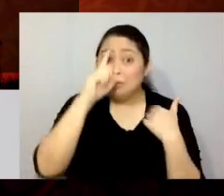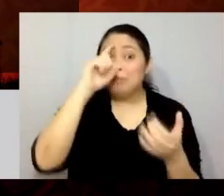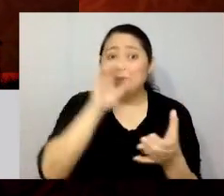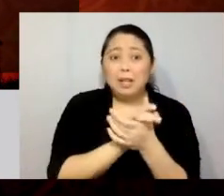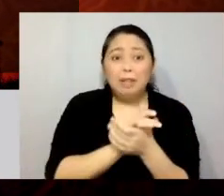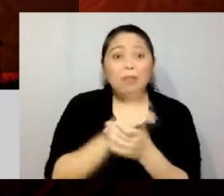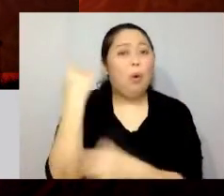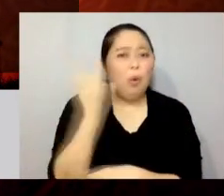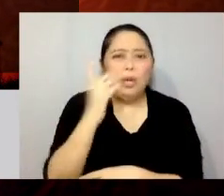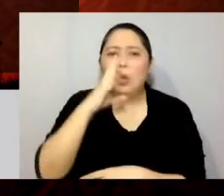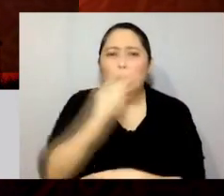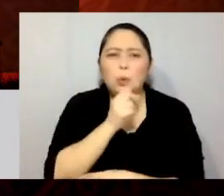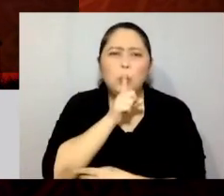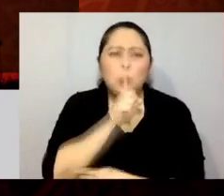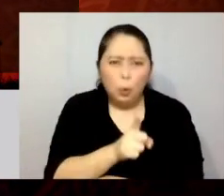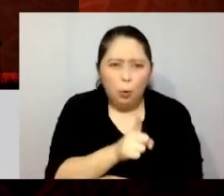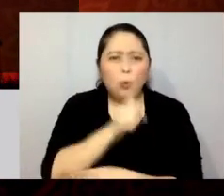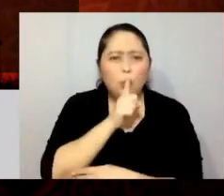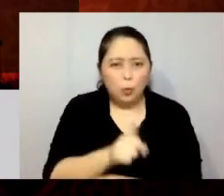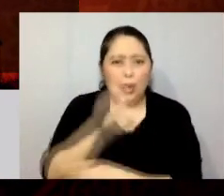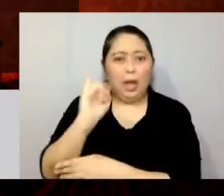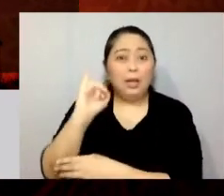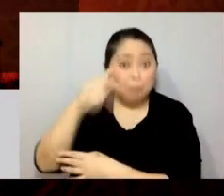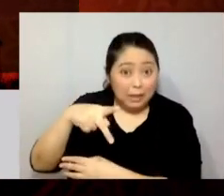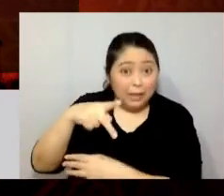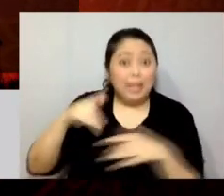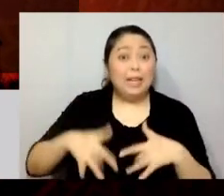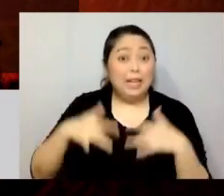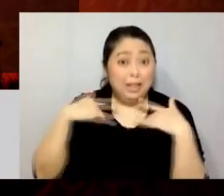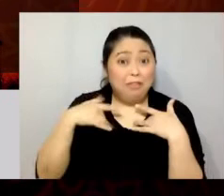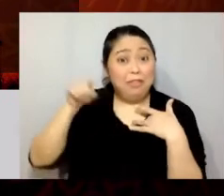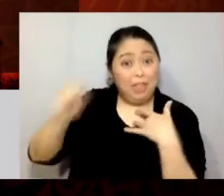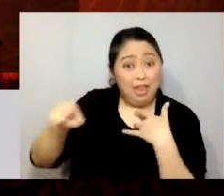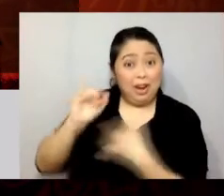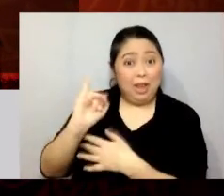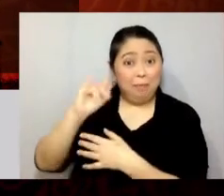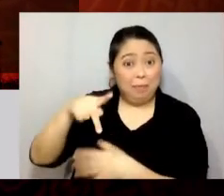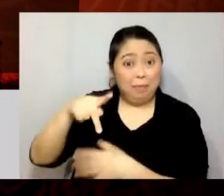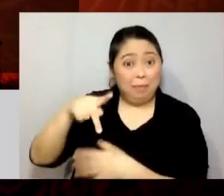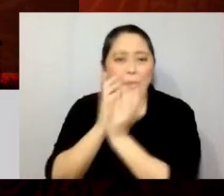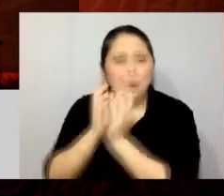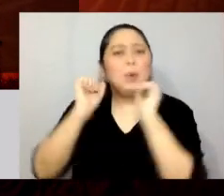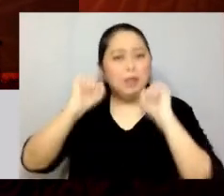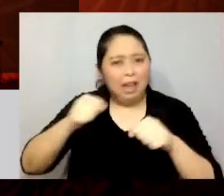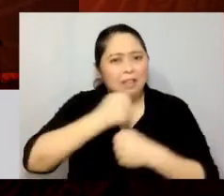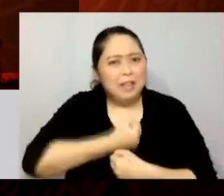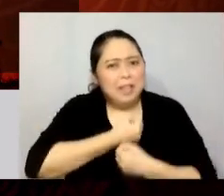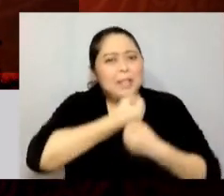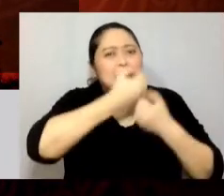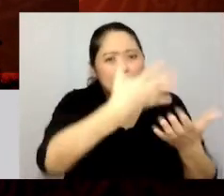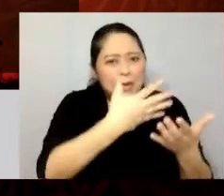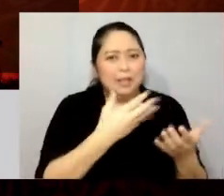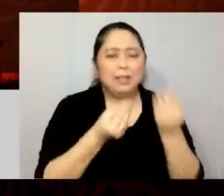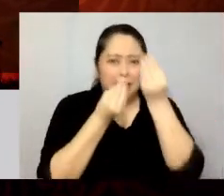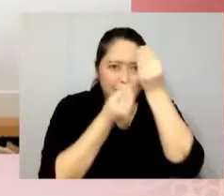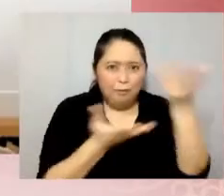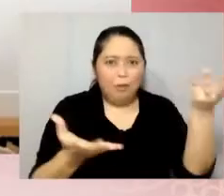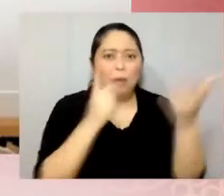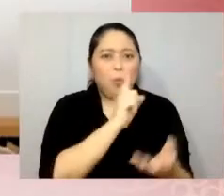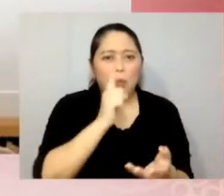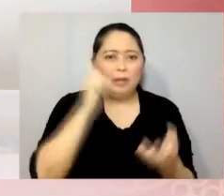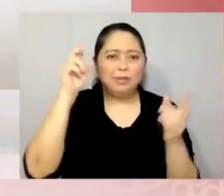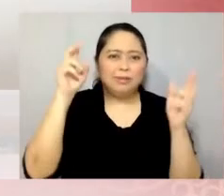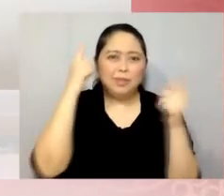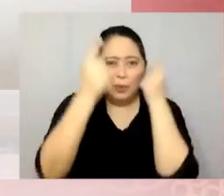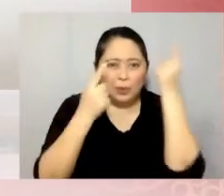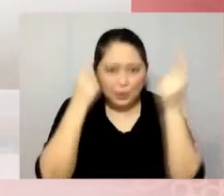believe that only the real IPs recommended by the IP community can articulate and raise the issues and concerns. The BOL